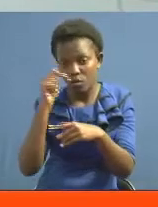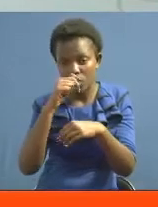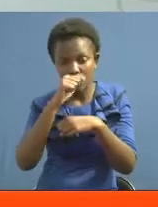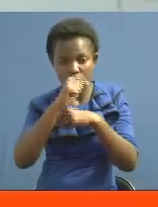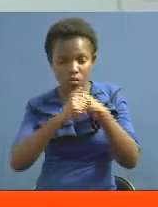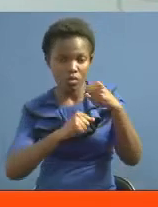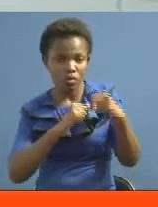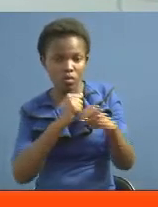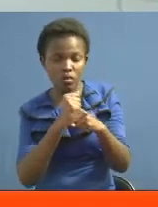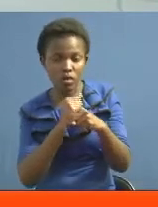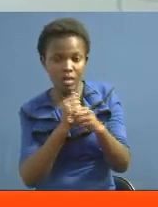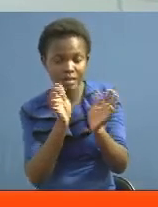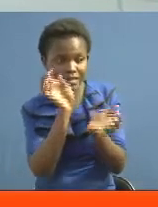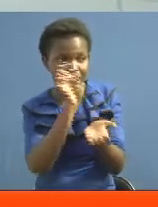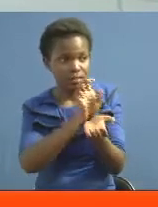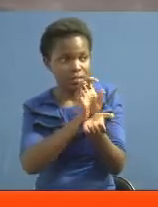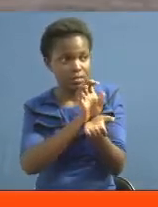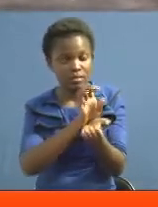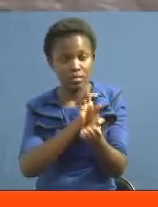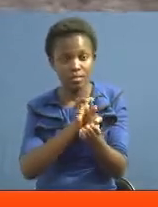and intimidate them.